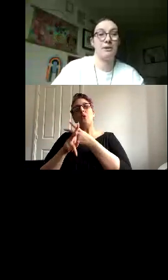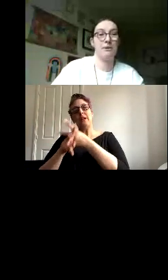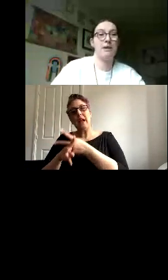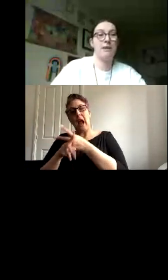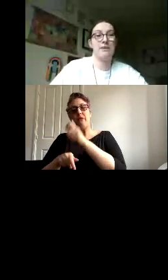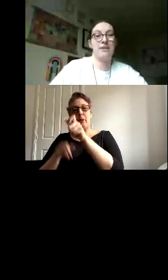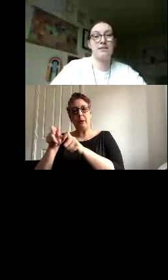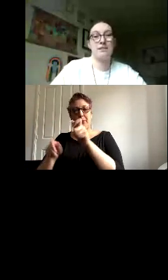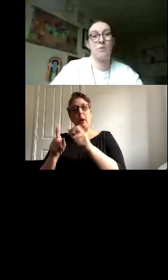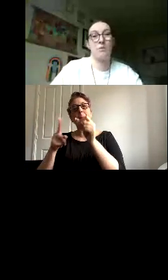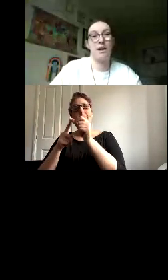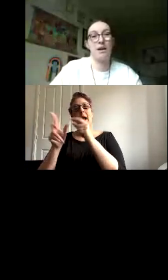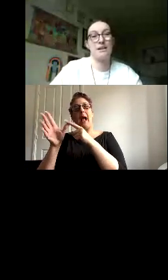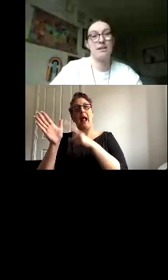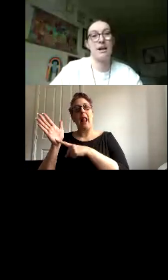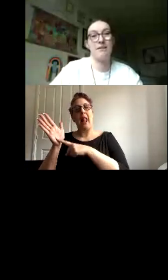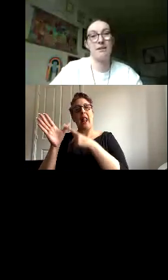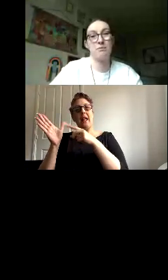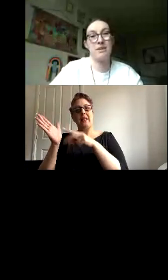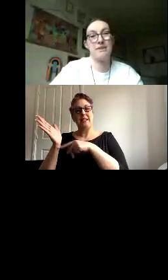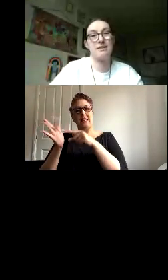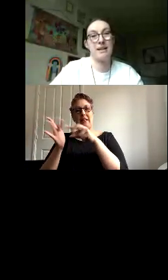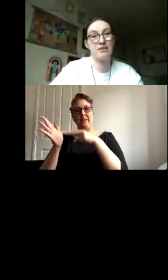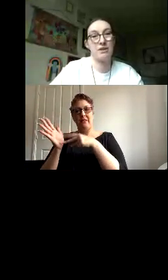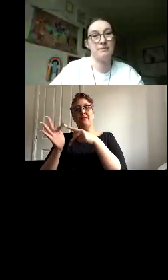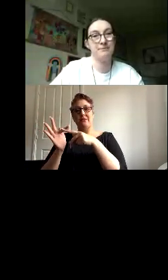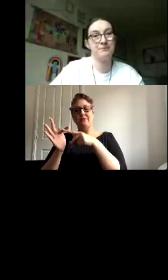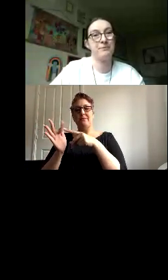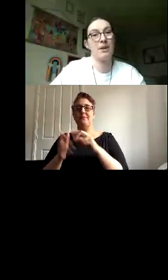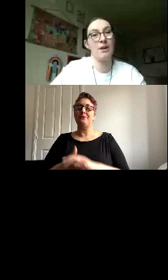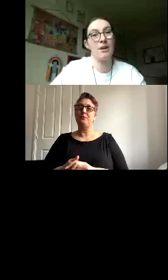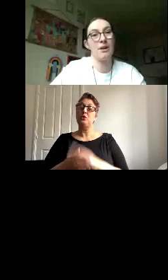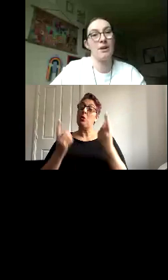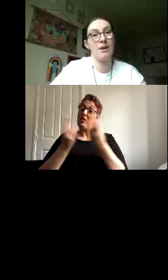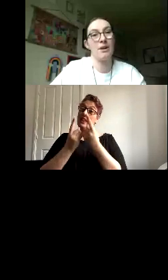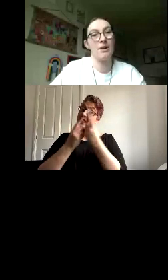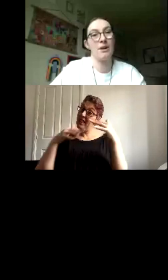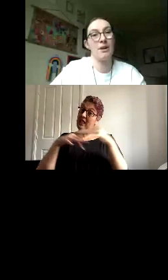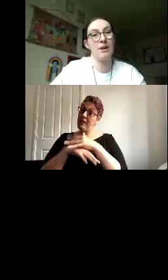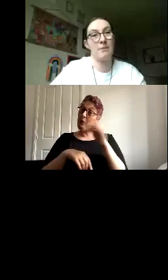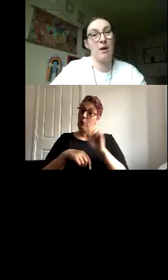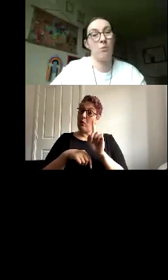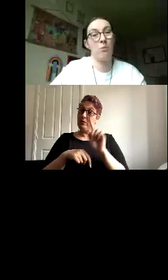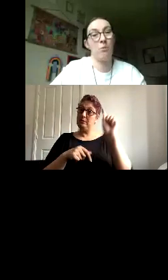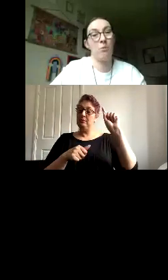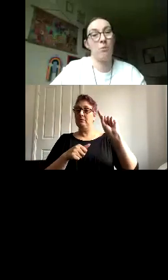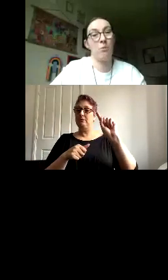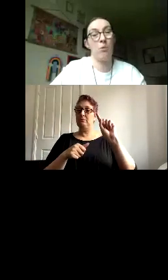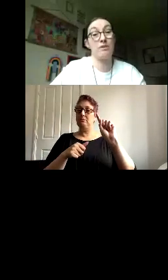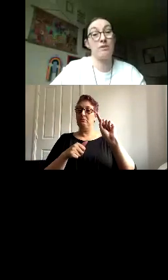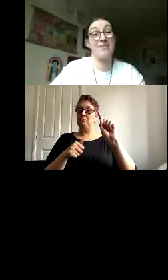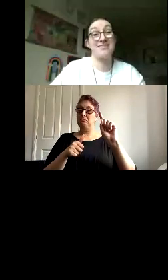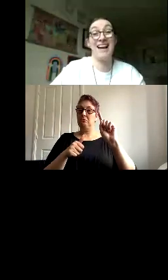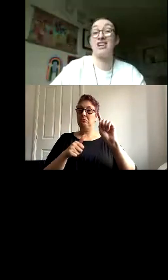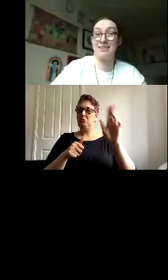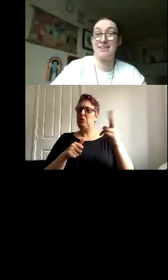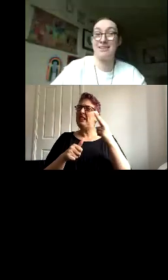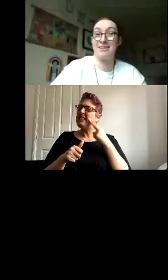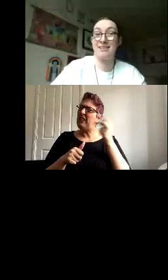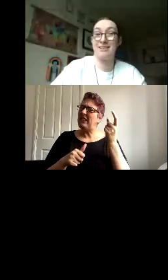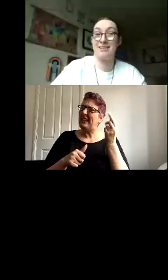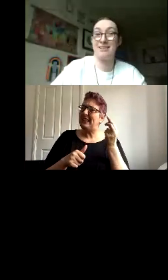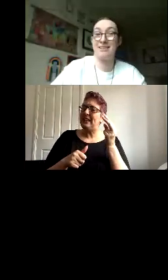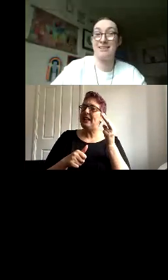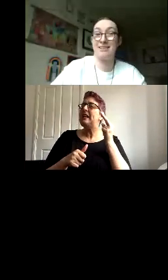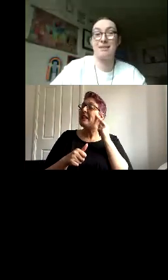So the things that we are going to cover within the session, we're going to think about what deaf insight actually is and